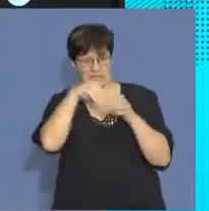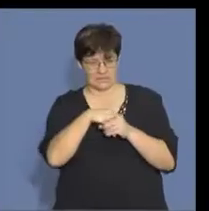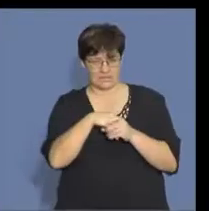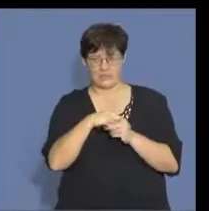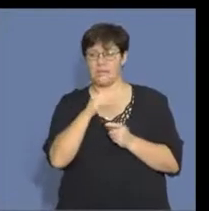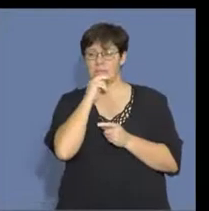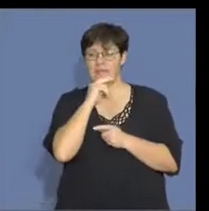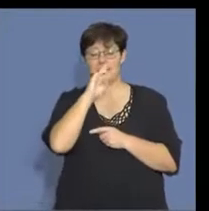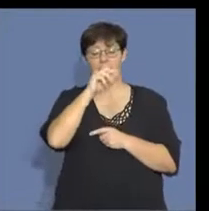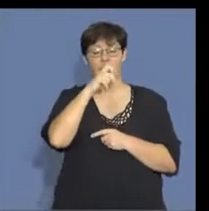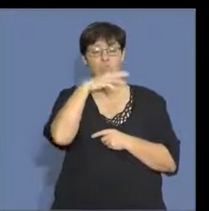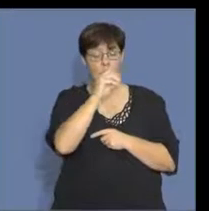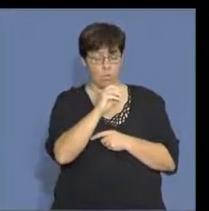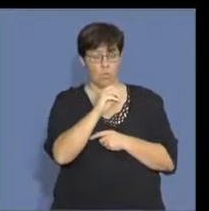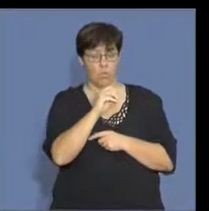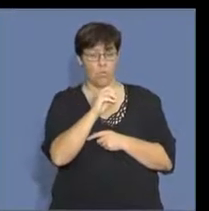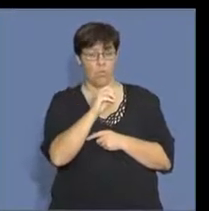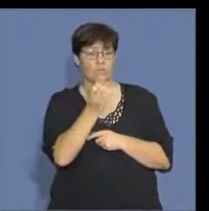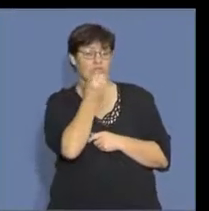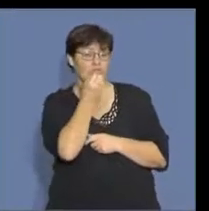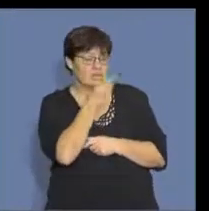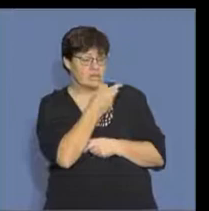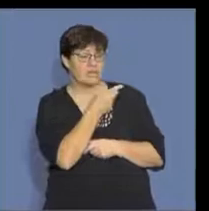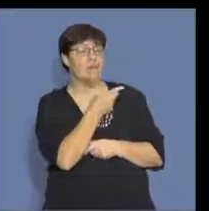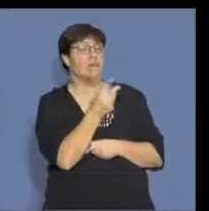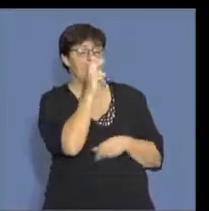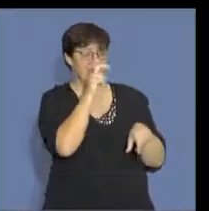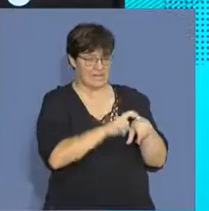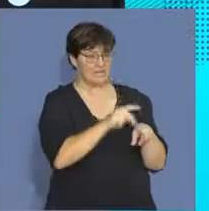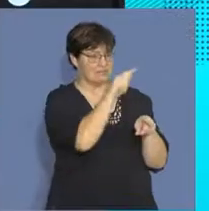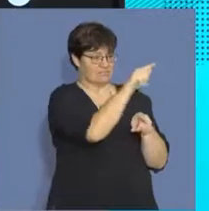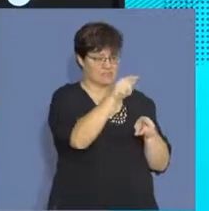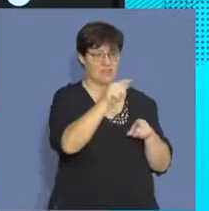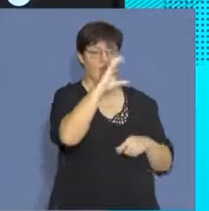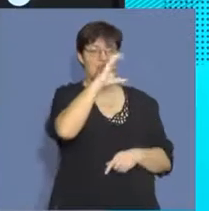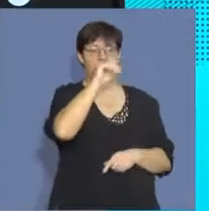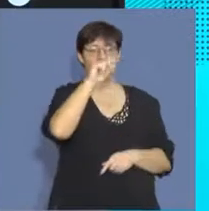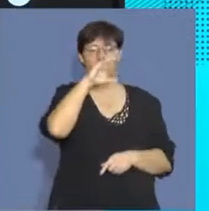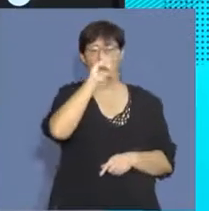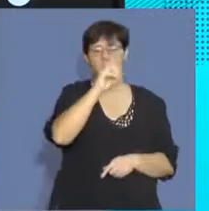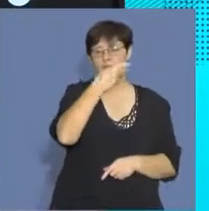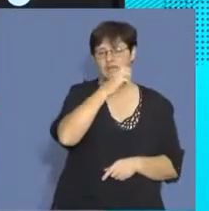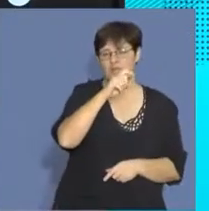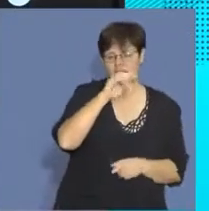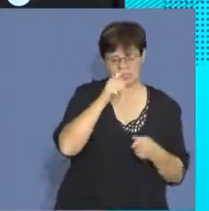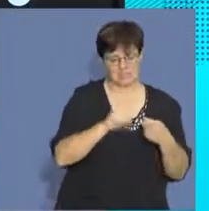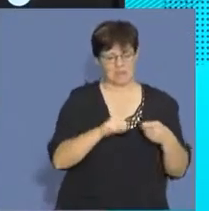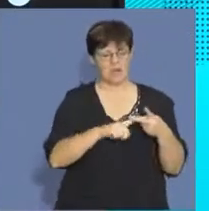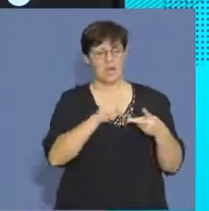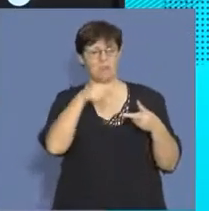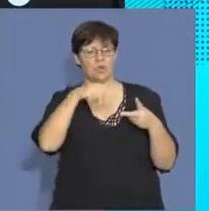called macronutrients, are crucial for most of our nutrients, such as your carbohydrates, proteins, and